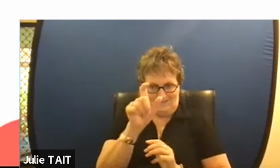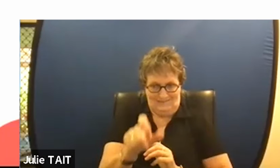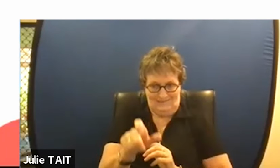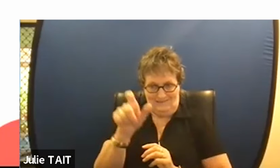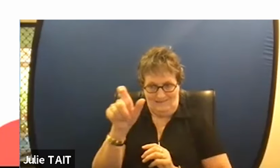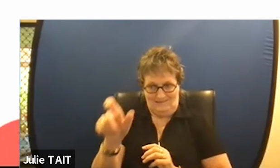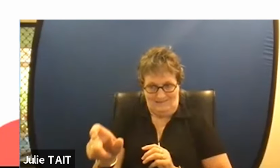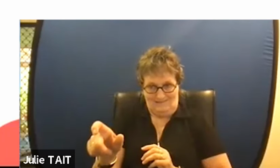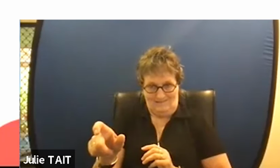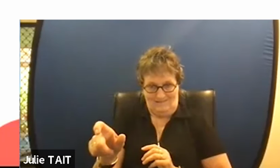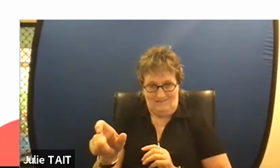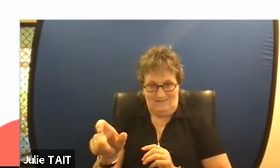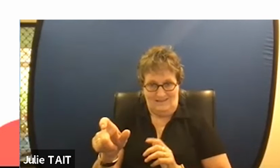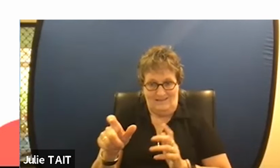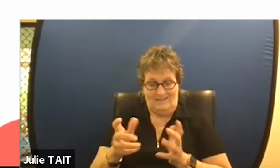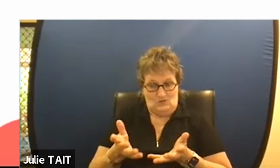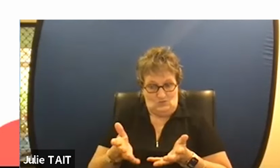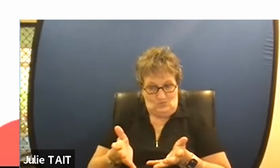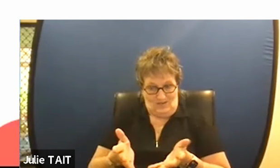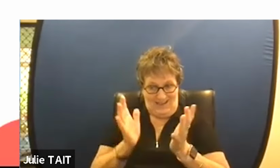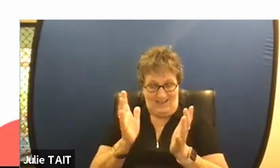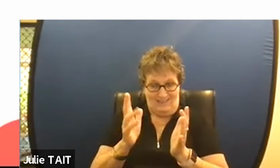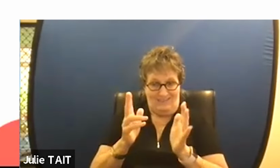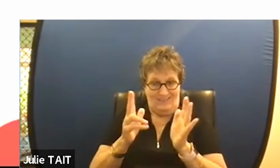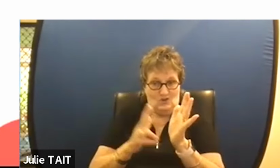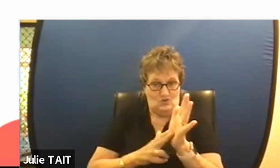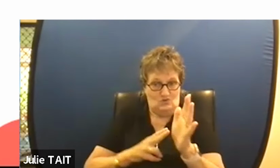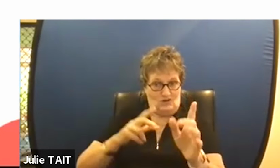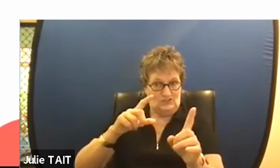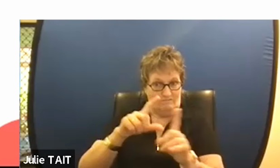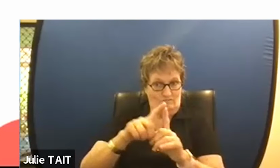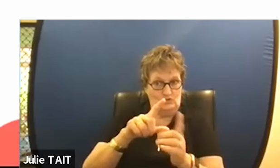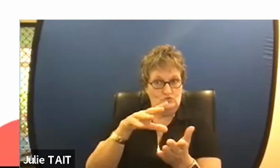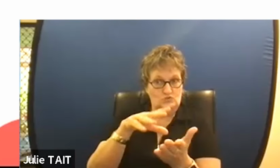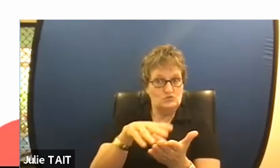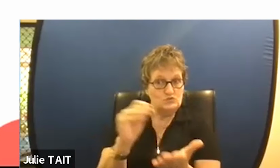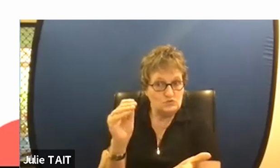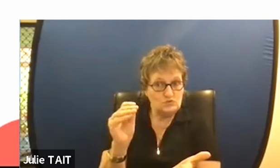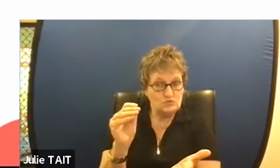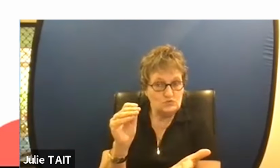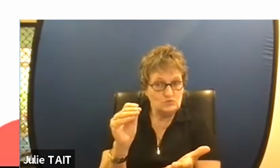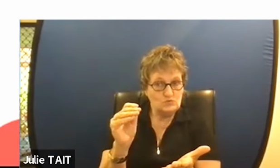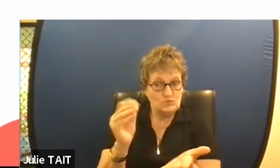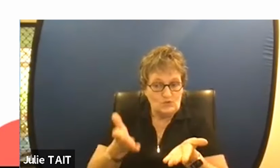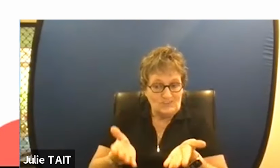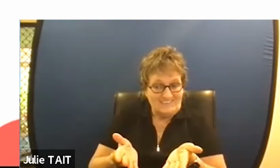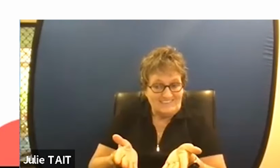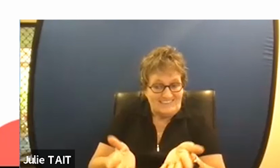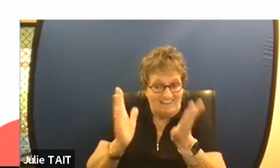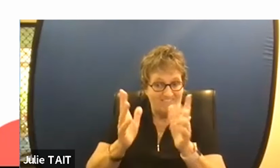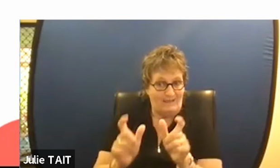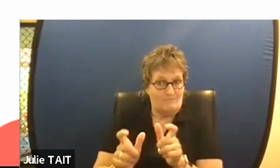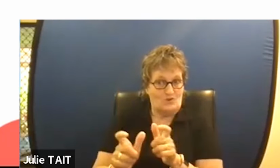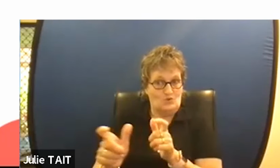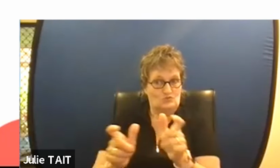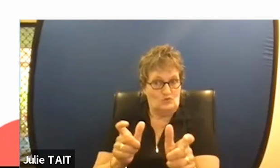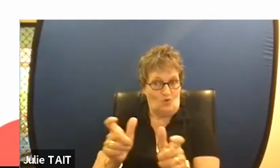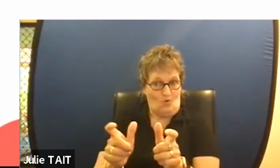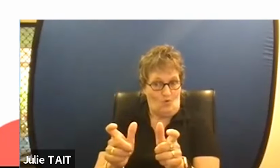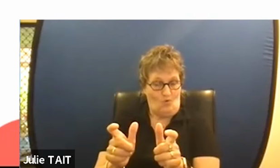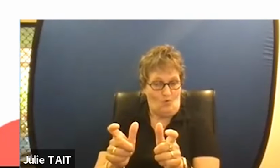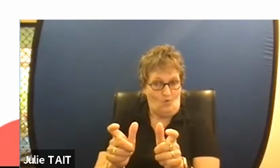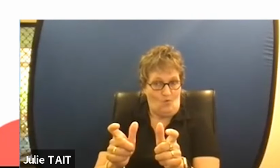co-producers, in our case, again, neurodivergent students, to give them the control that would actually be